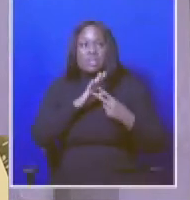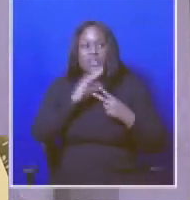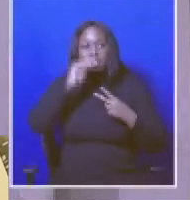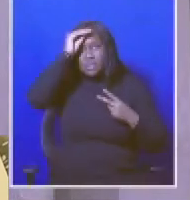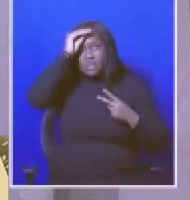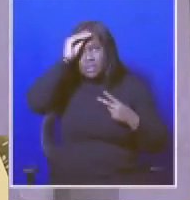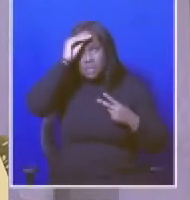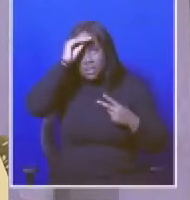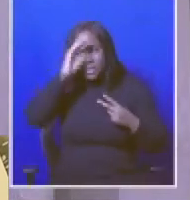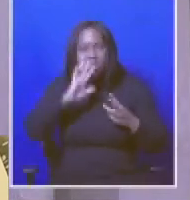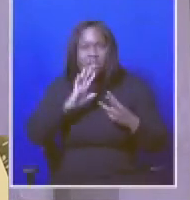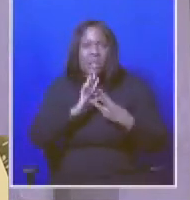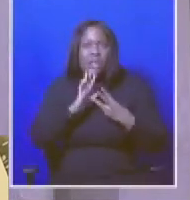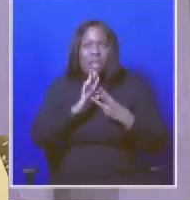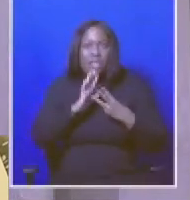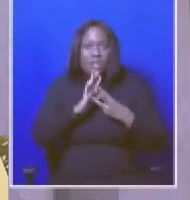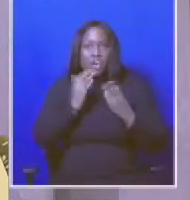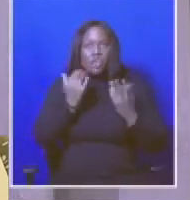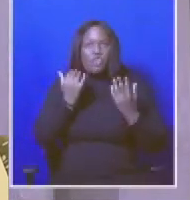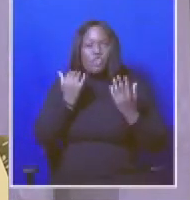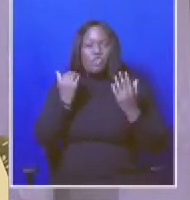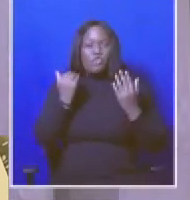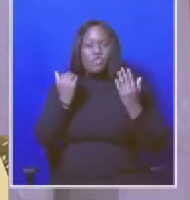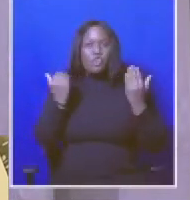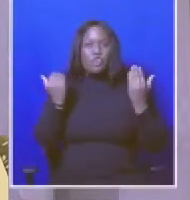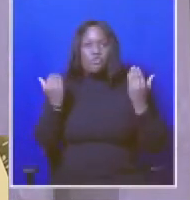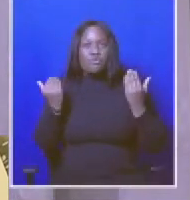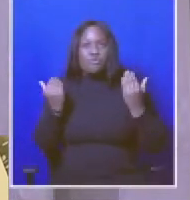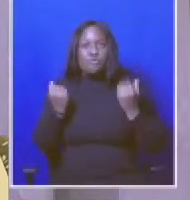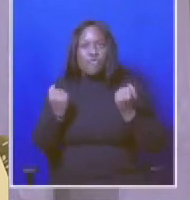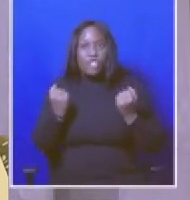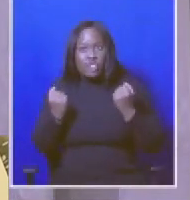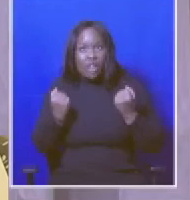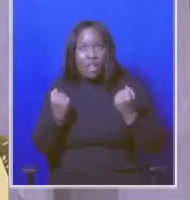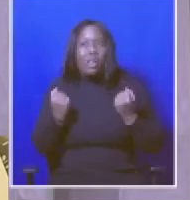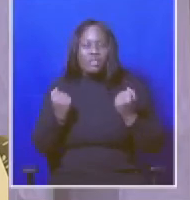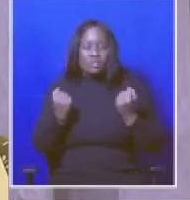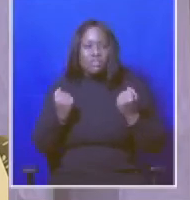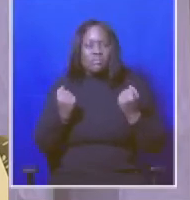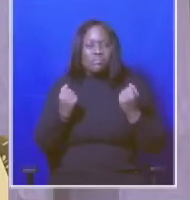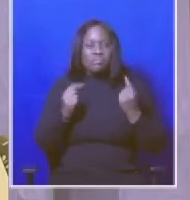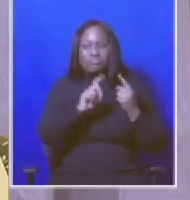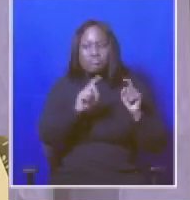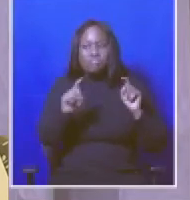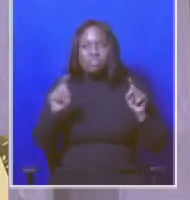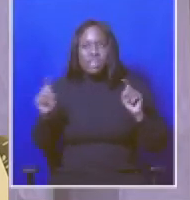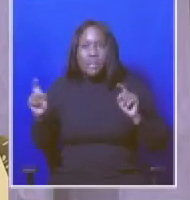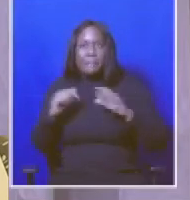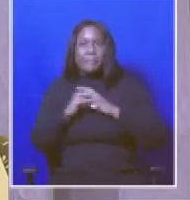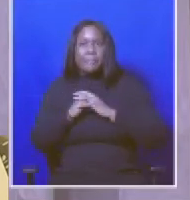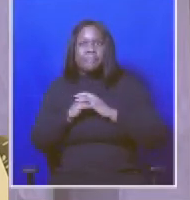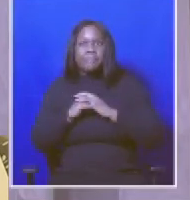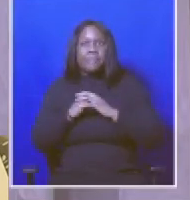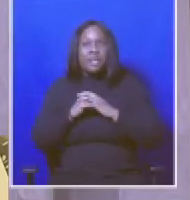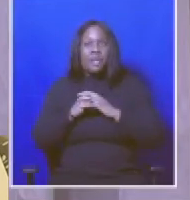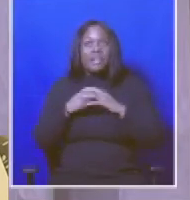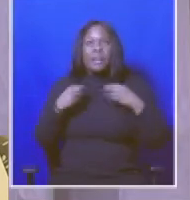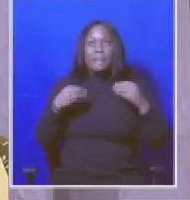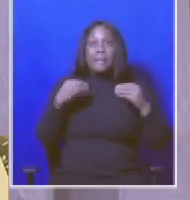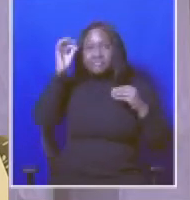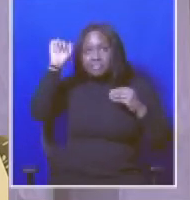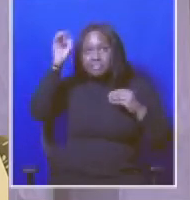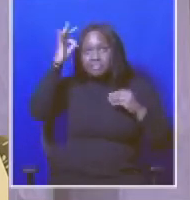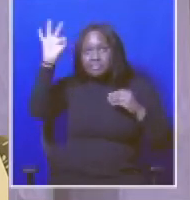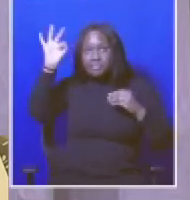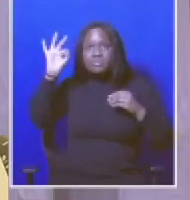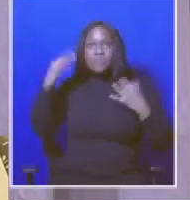correctional services. Honorable Chairperson, our state-owned enterprises are at the forefront of economic